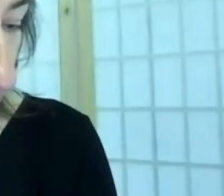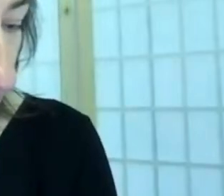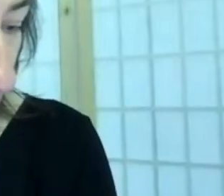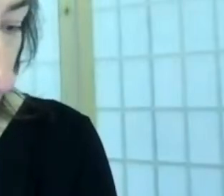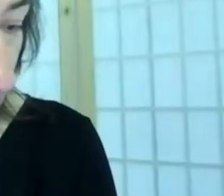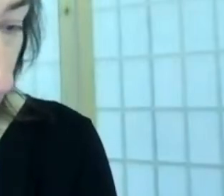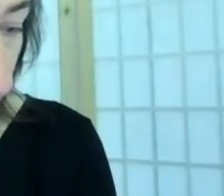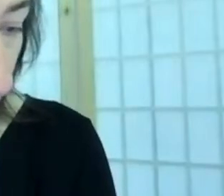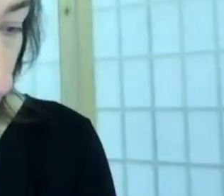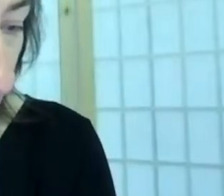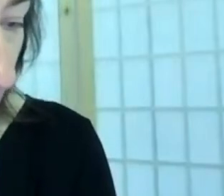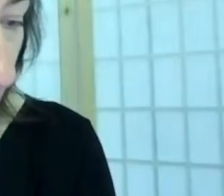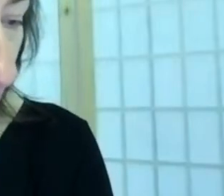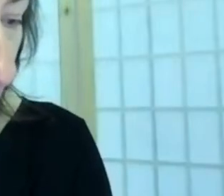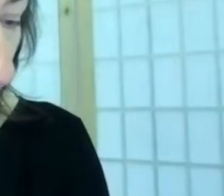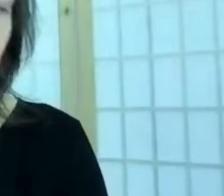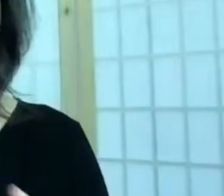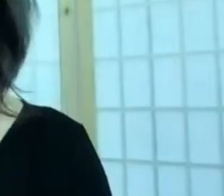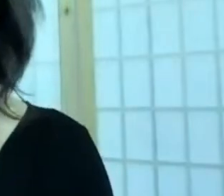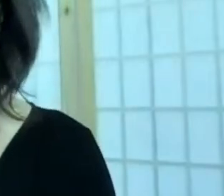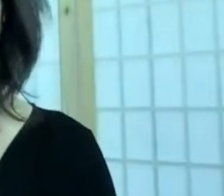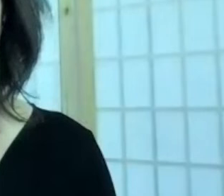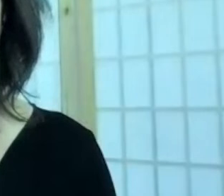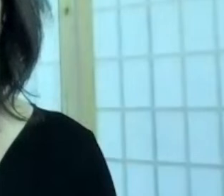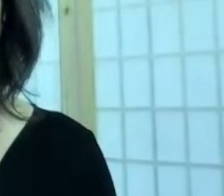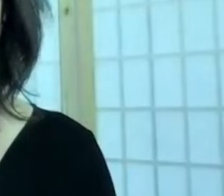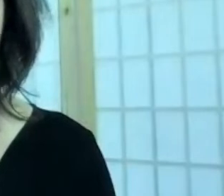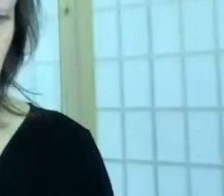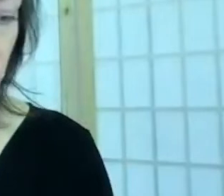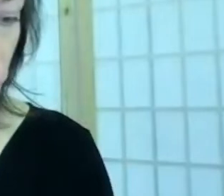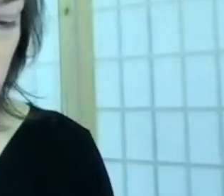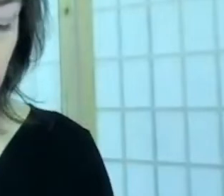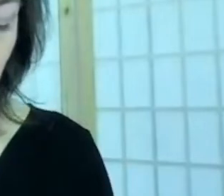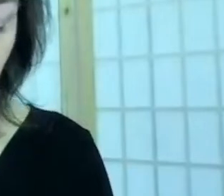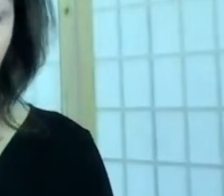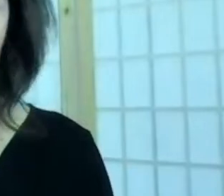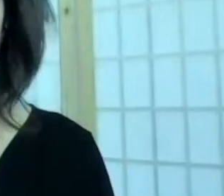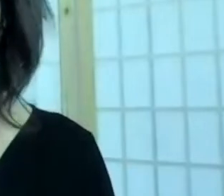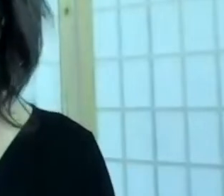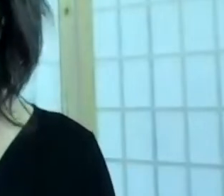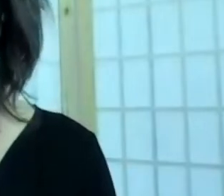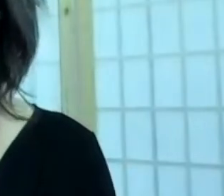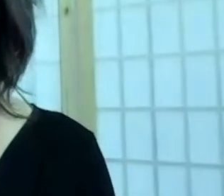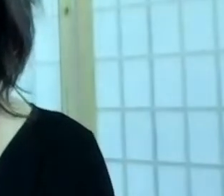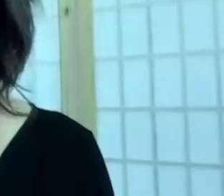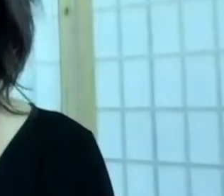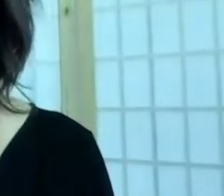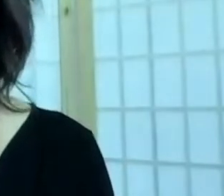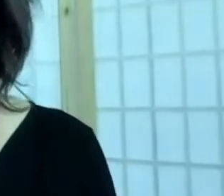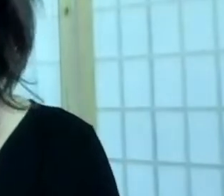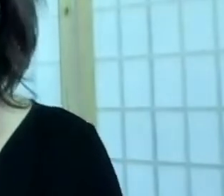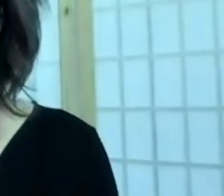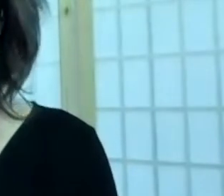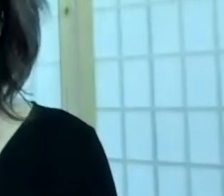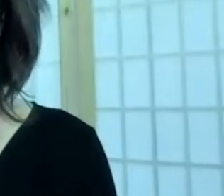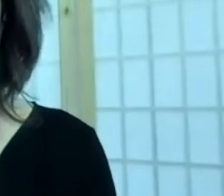Let's do this. I'd like to invite, we'll go board by board, about 5 minutes per board. And I'd like to invite the facilitator to tell